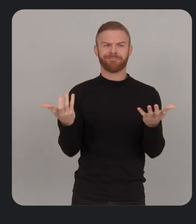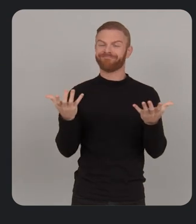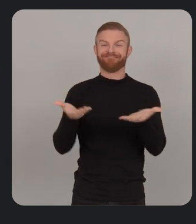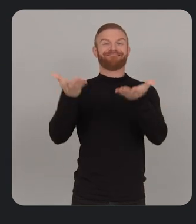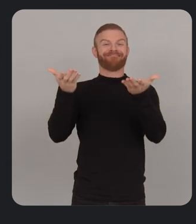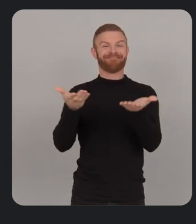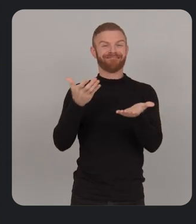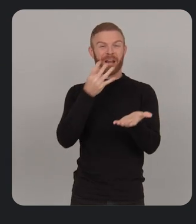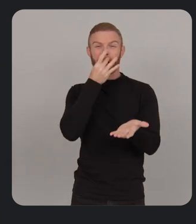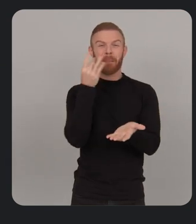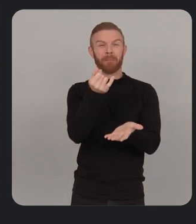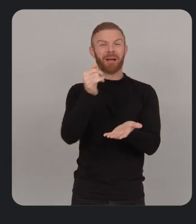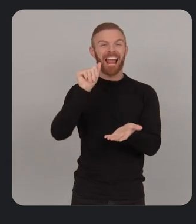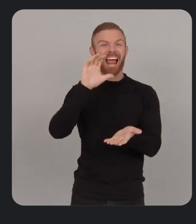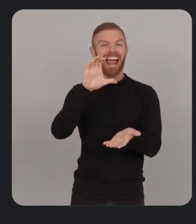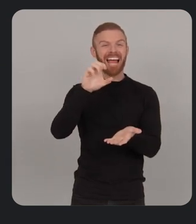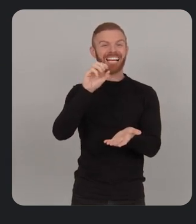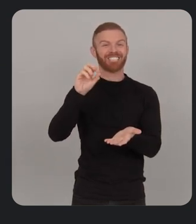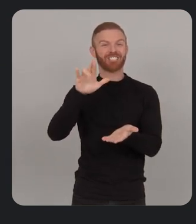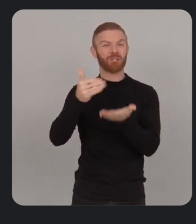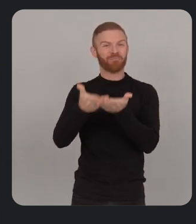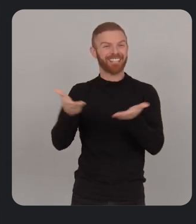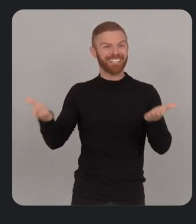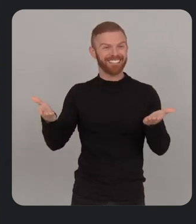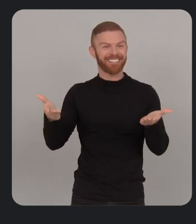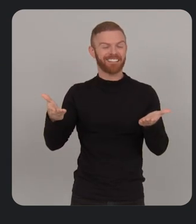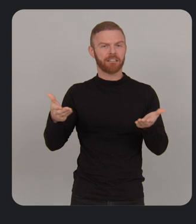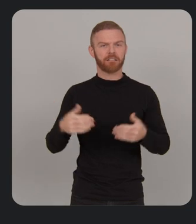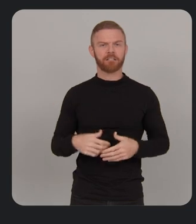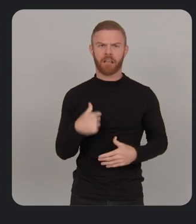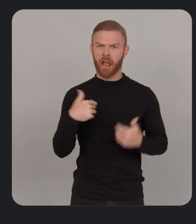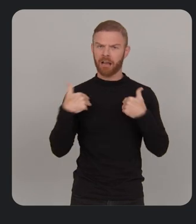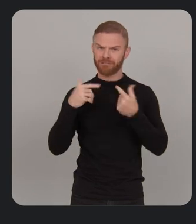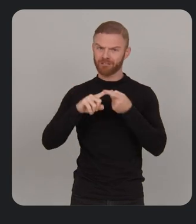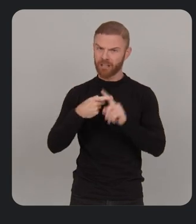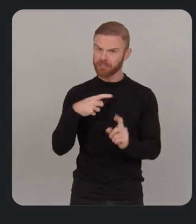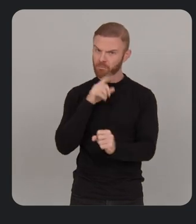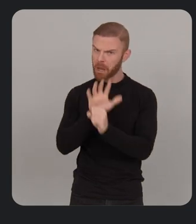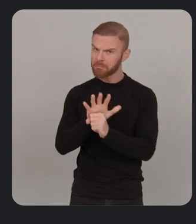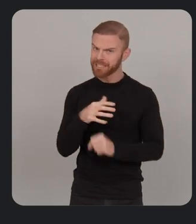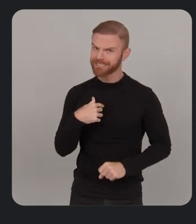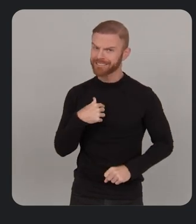voila! A delicious new accessory. I have friends, I promise.